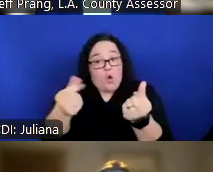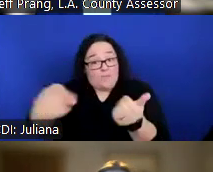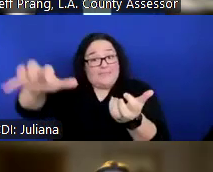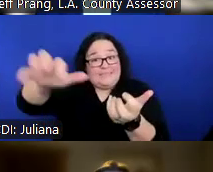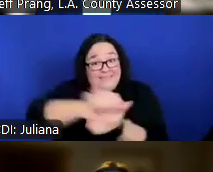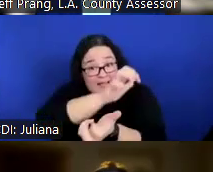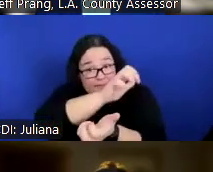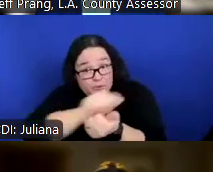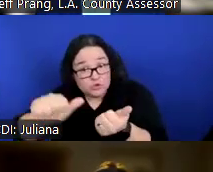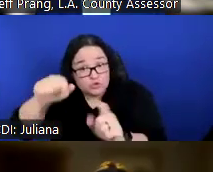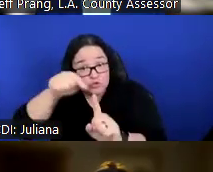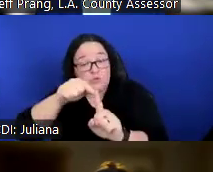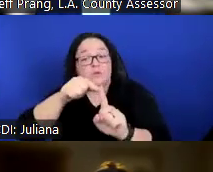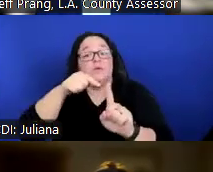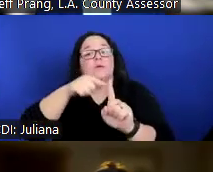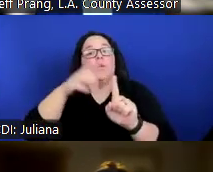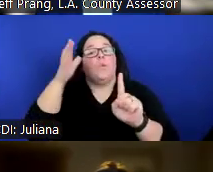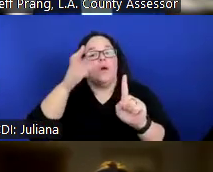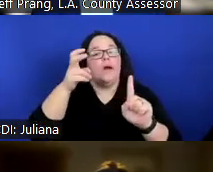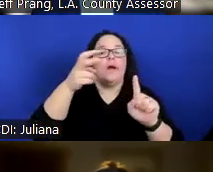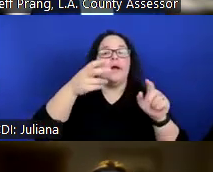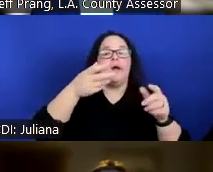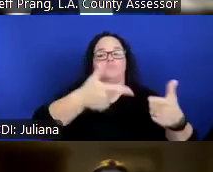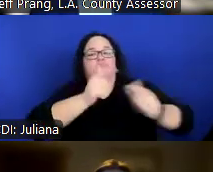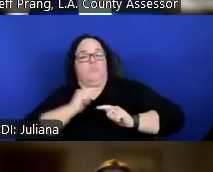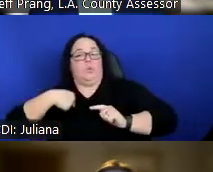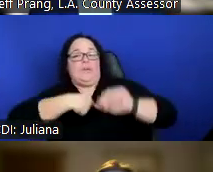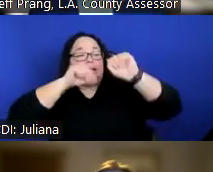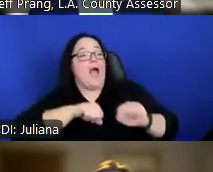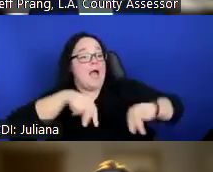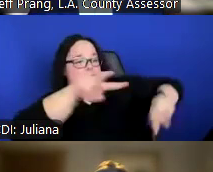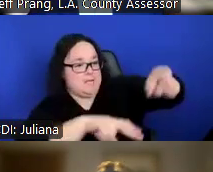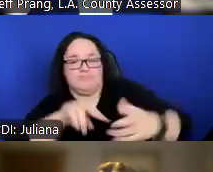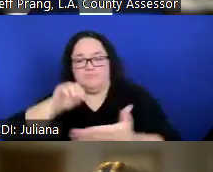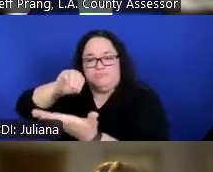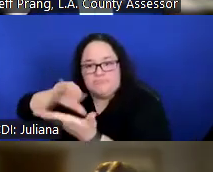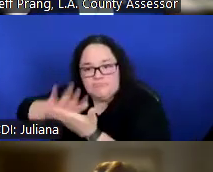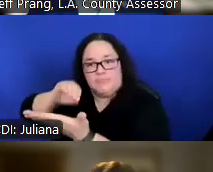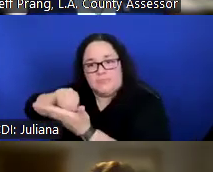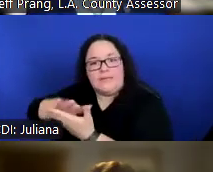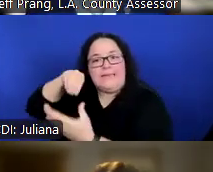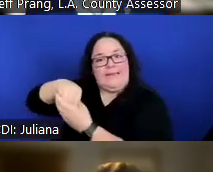record things much more precisely in the system, but we're going to be lowering those assessments one way or another.